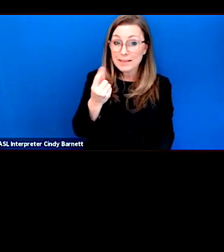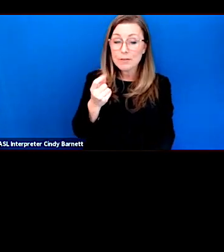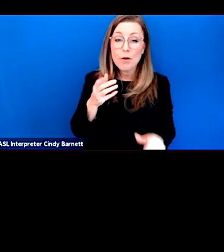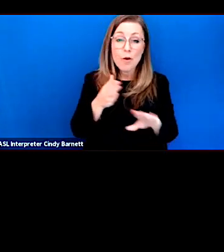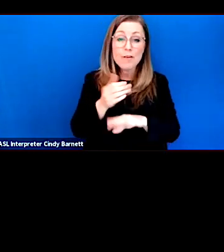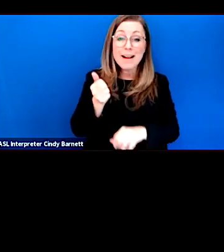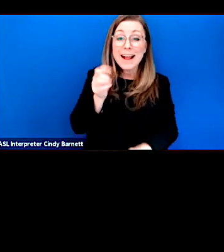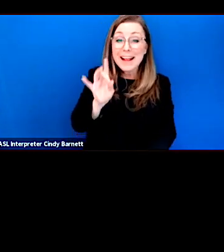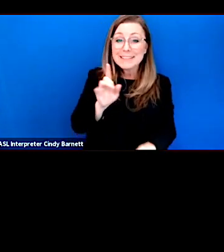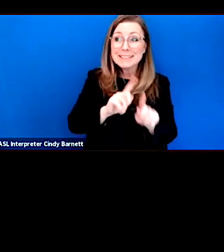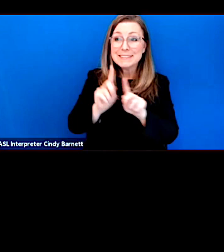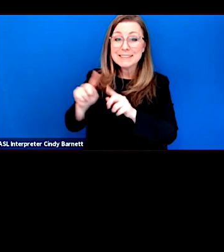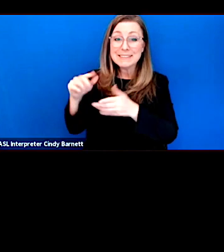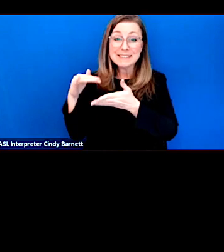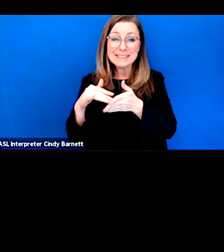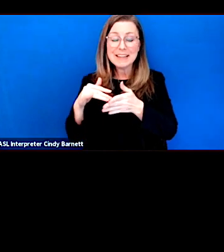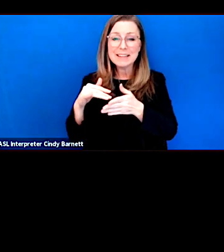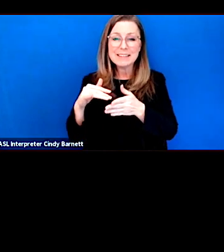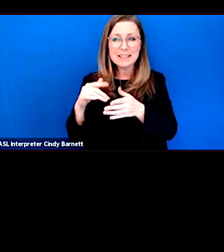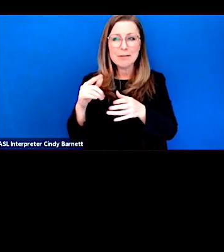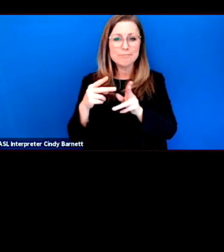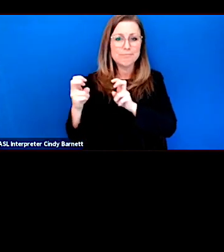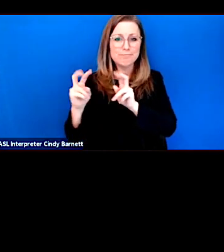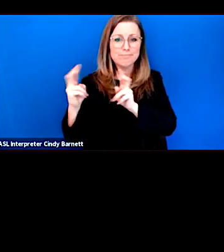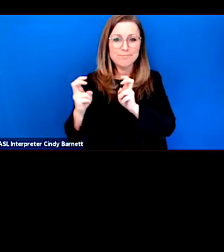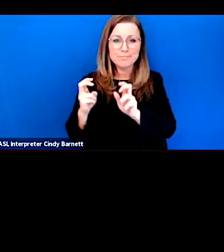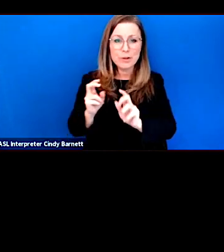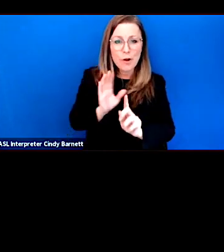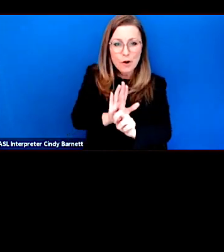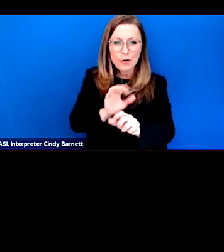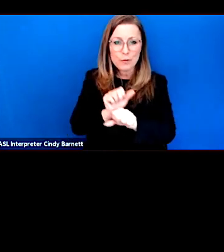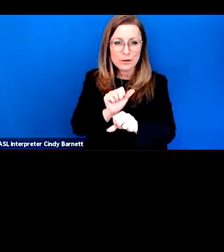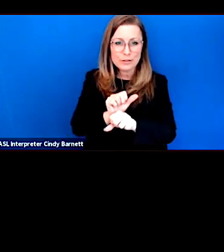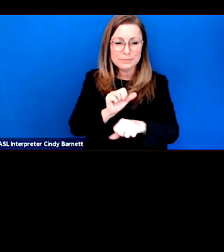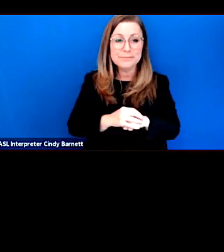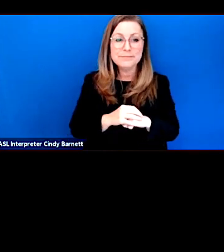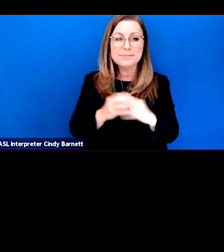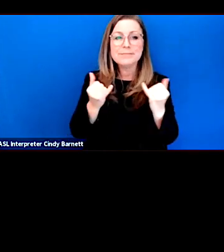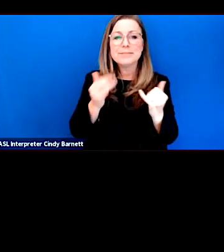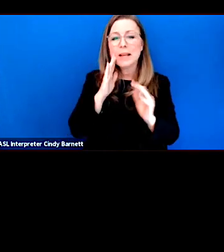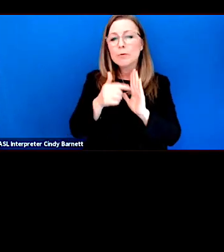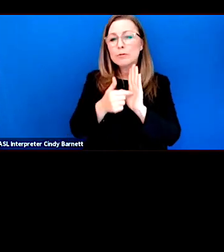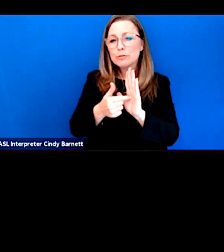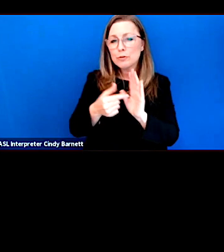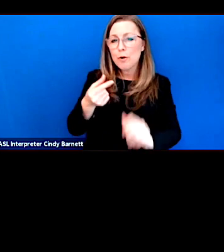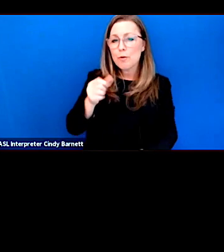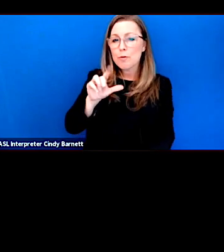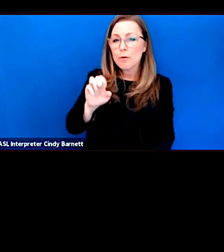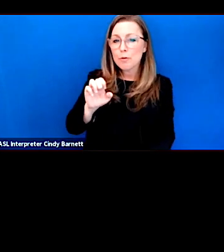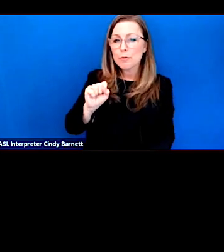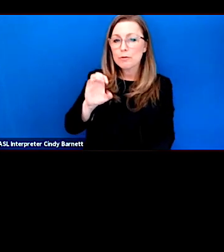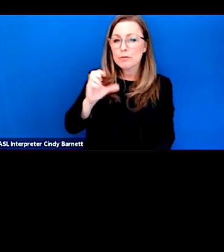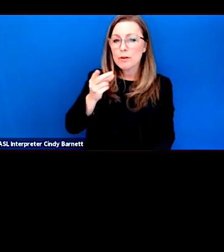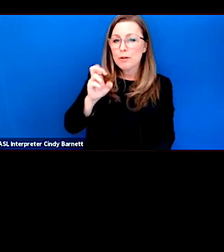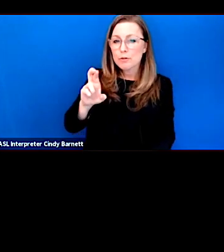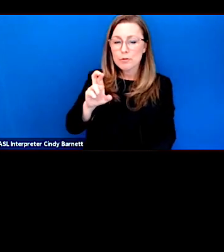I will now demonstrate to you how to forward snowball using Google Scholar. Before I switch screens,